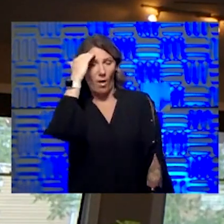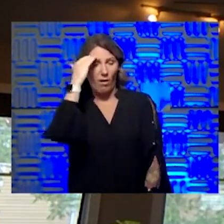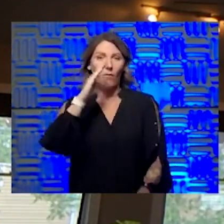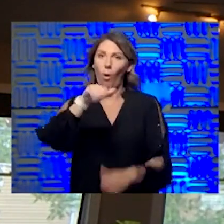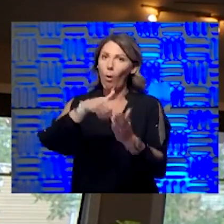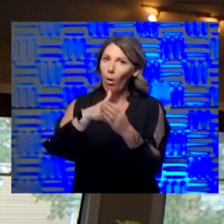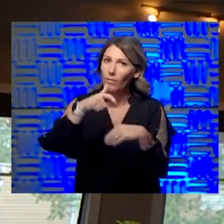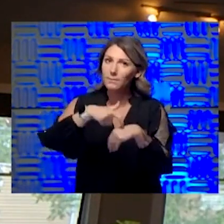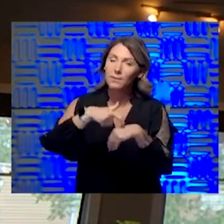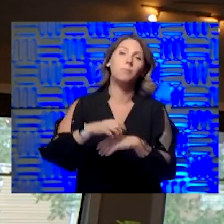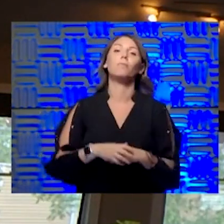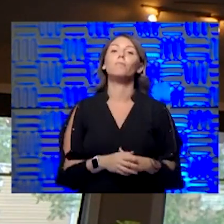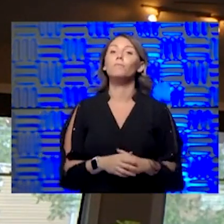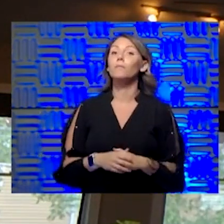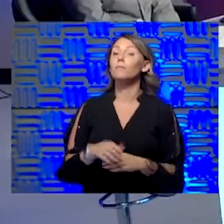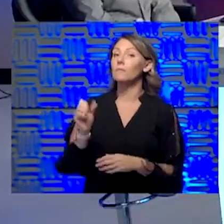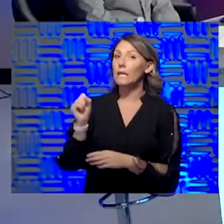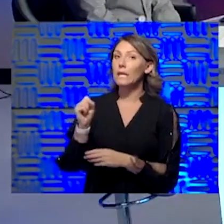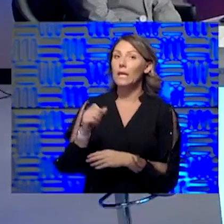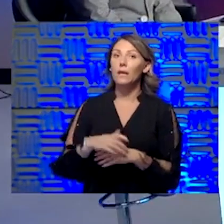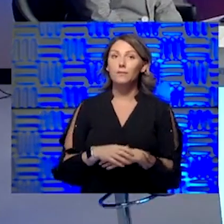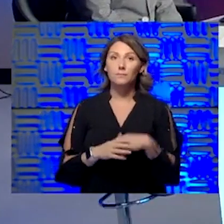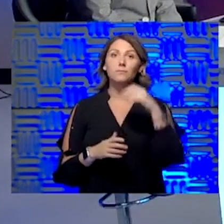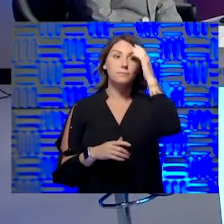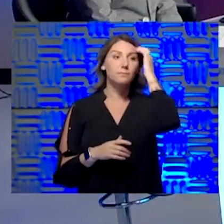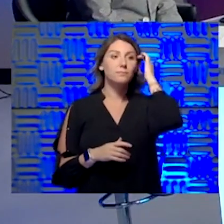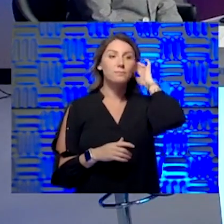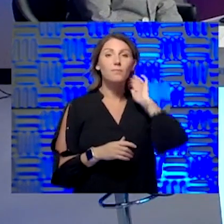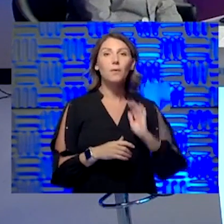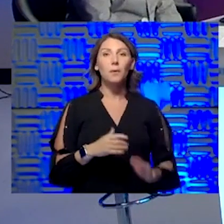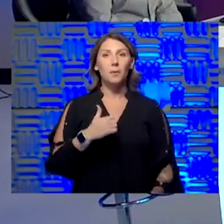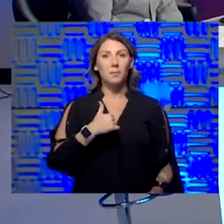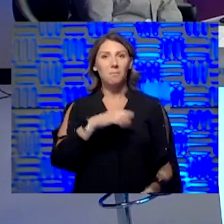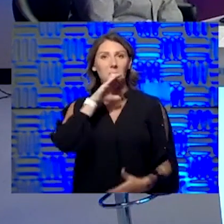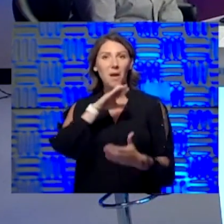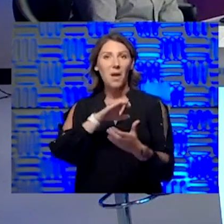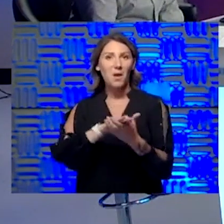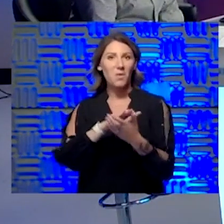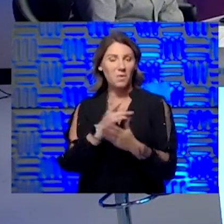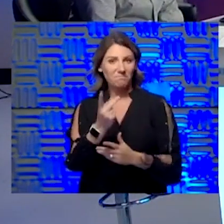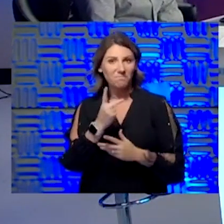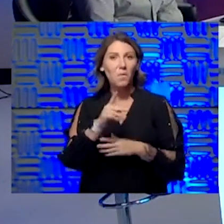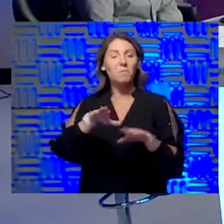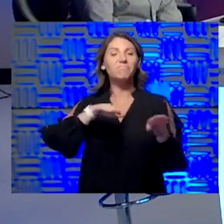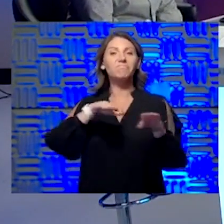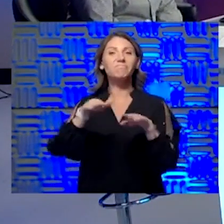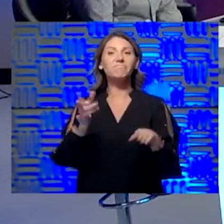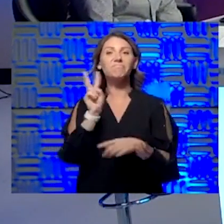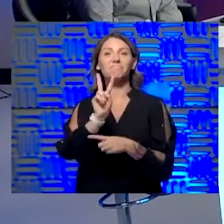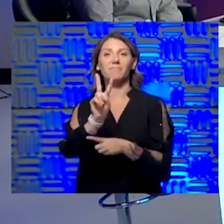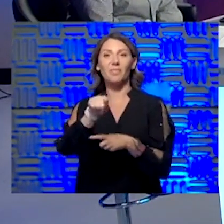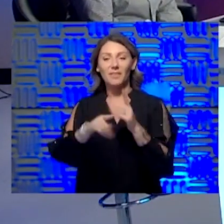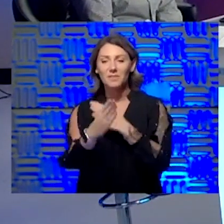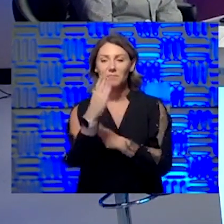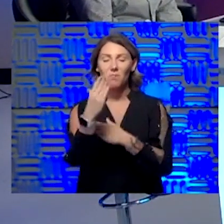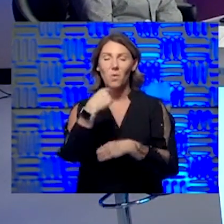things we've had to do is make sure our employees stay safe. Absolutely, and we've talked about this. I think we've talked about this. Steve, you do this